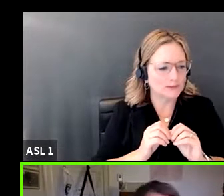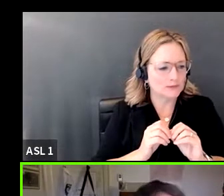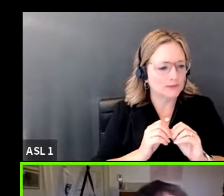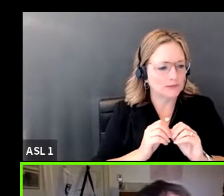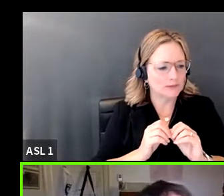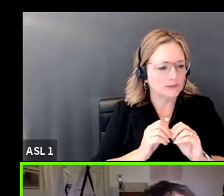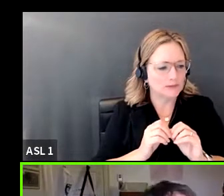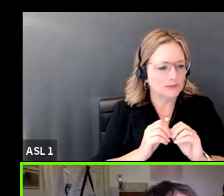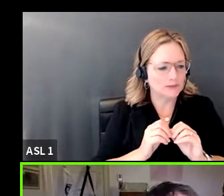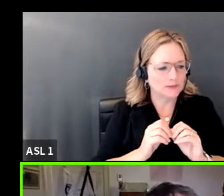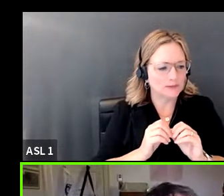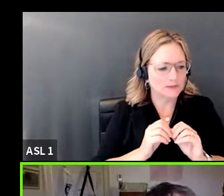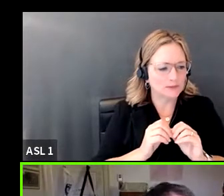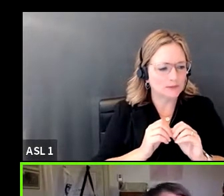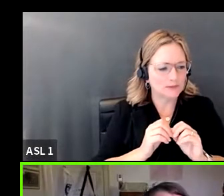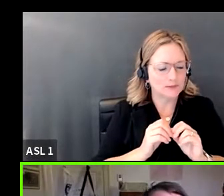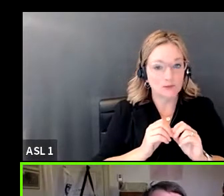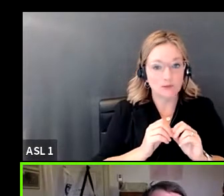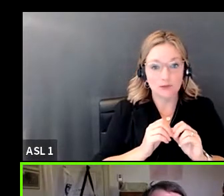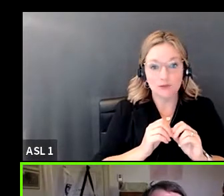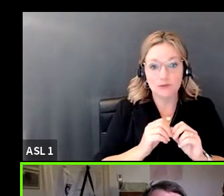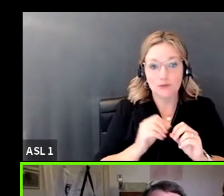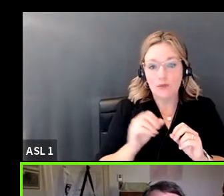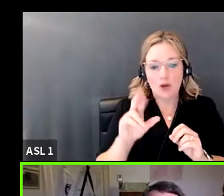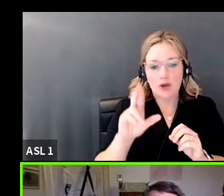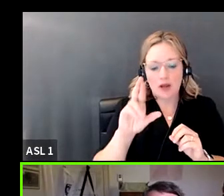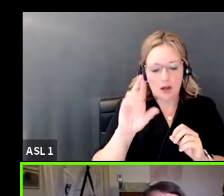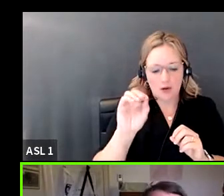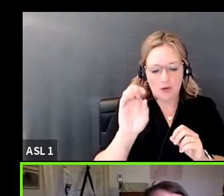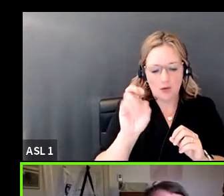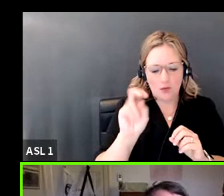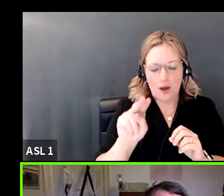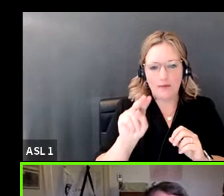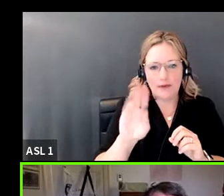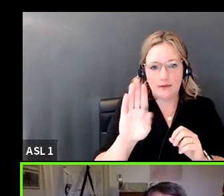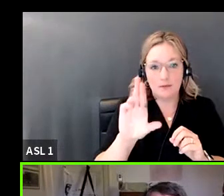i'm not seeing robin brown appear